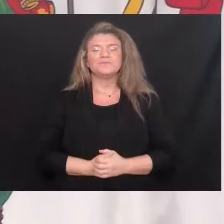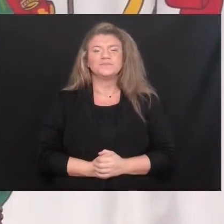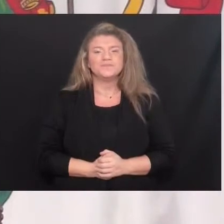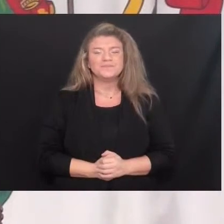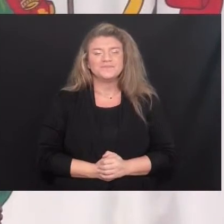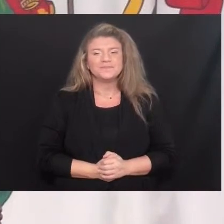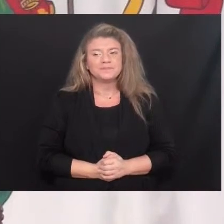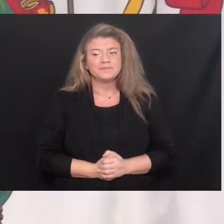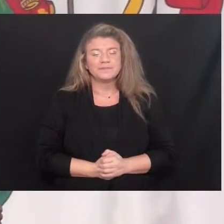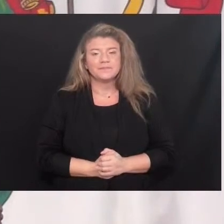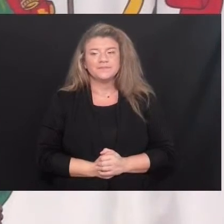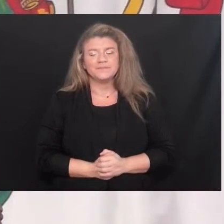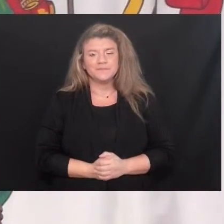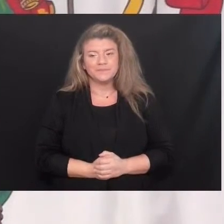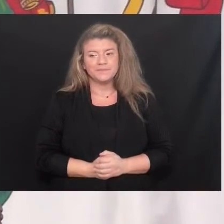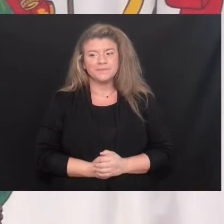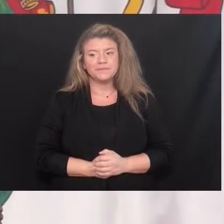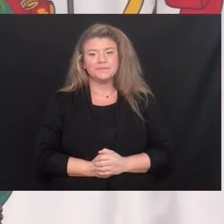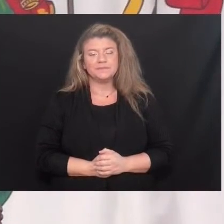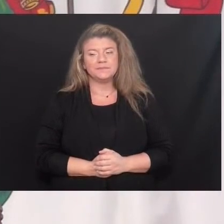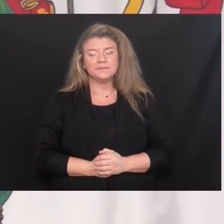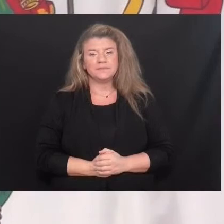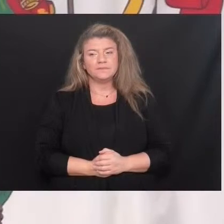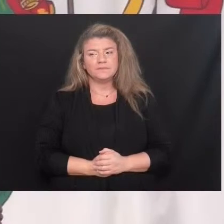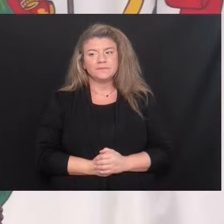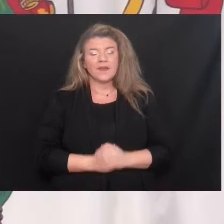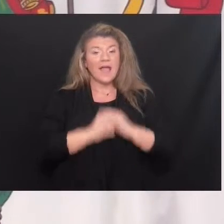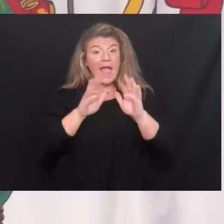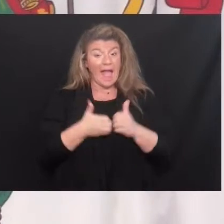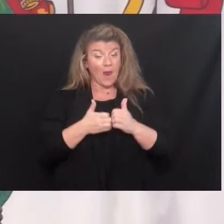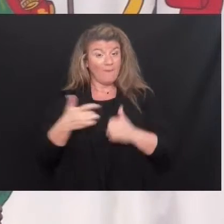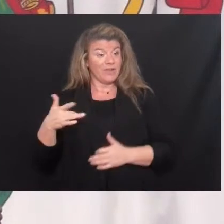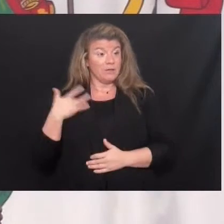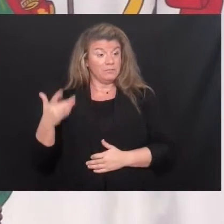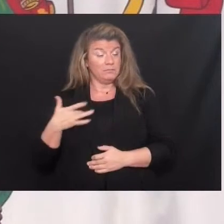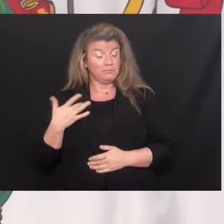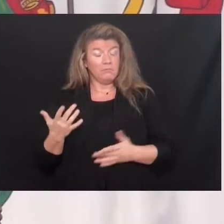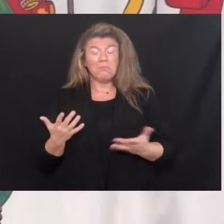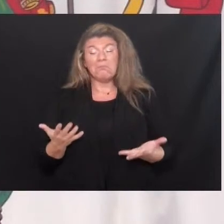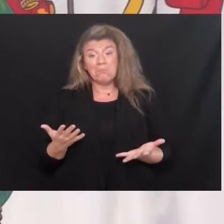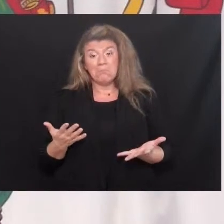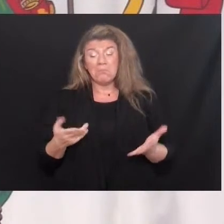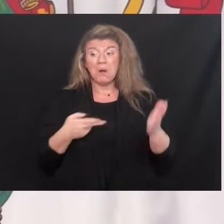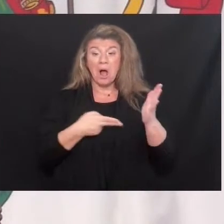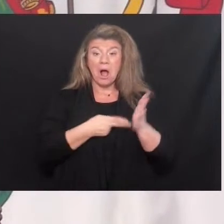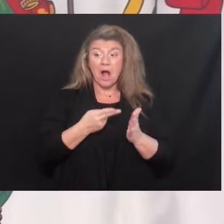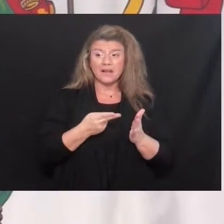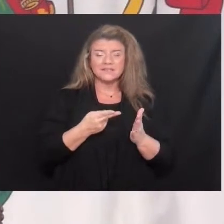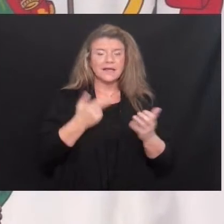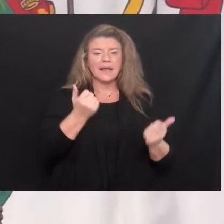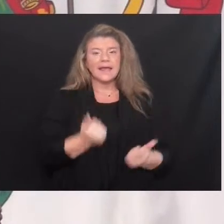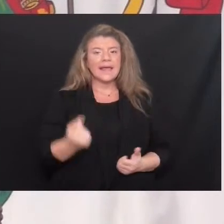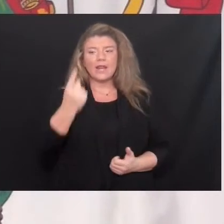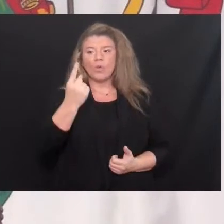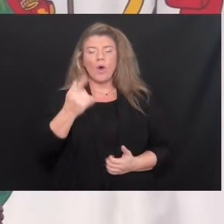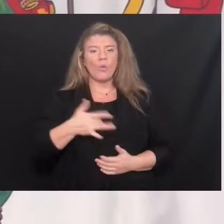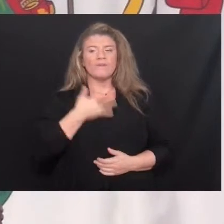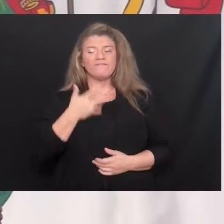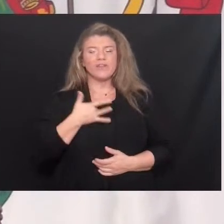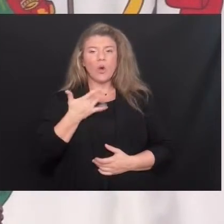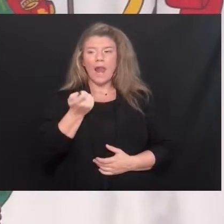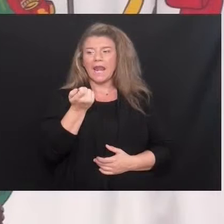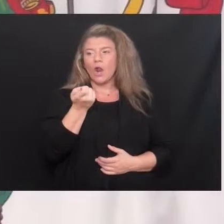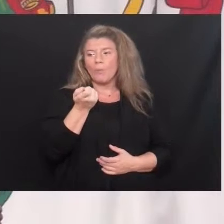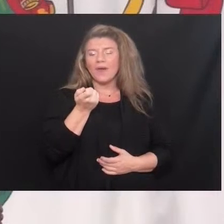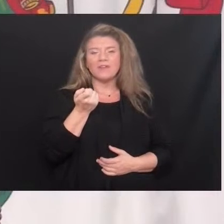know. And that's just this is, you know, how do you feel? Well, to be perfectly honest, anybody would feel some